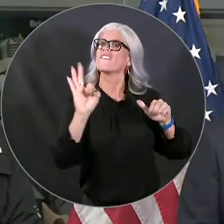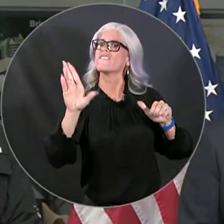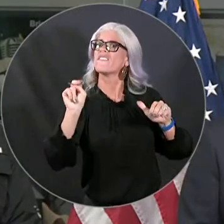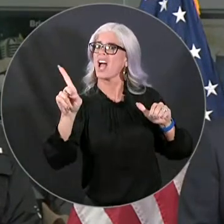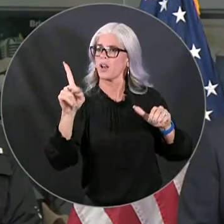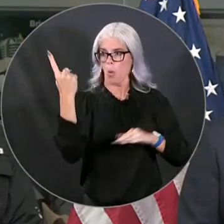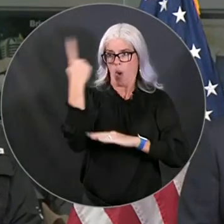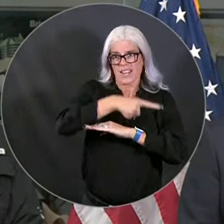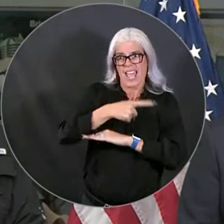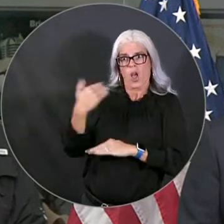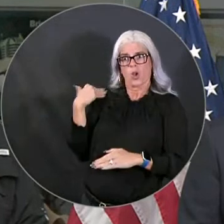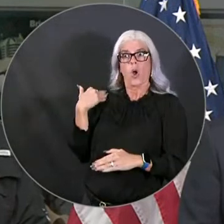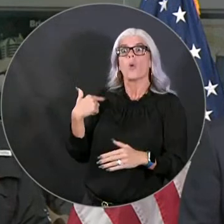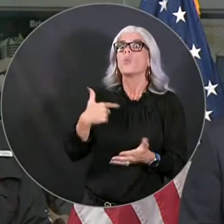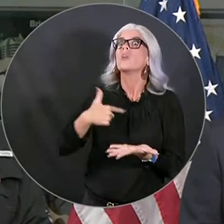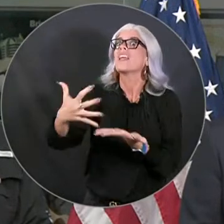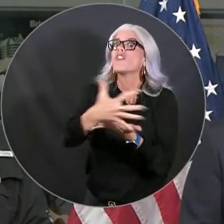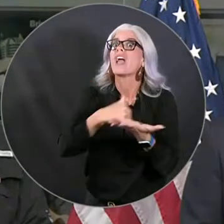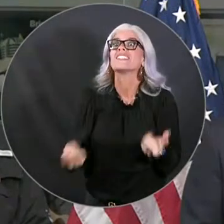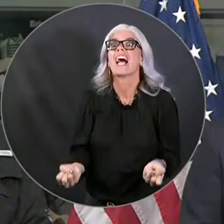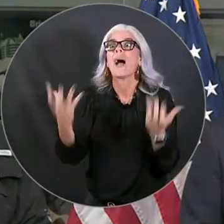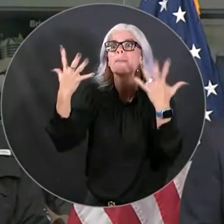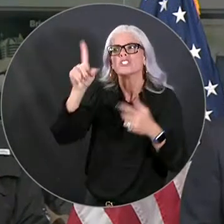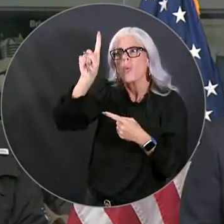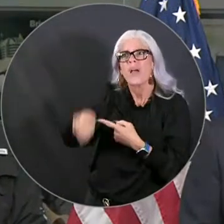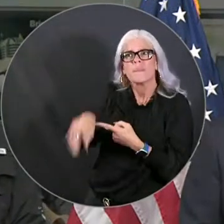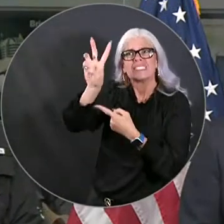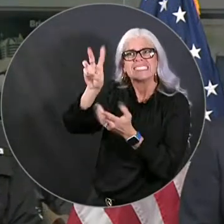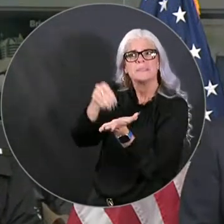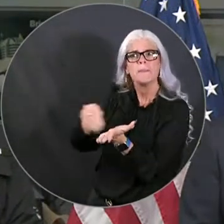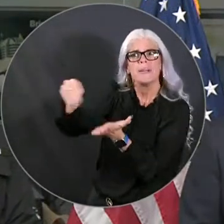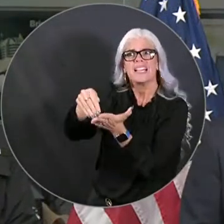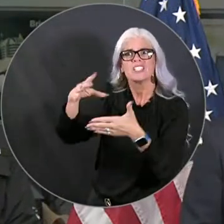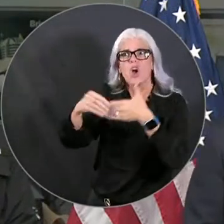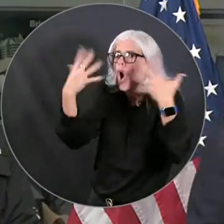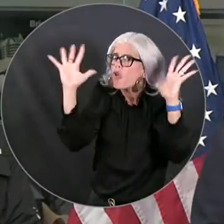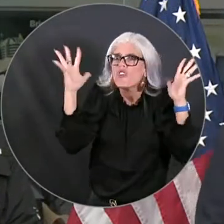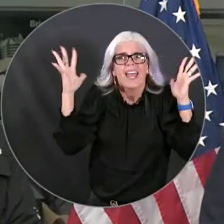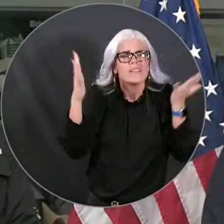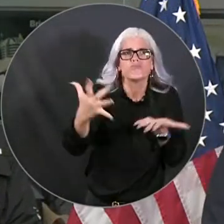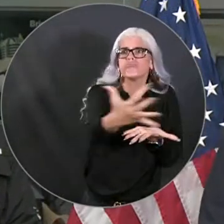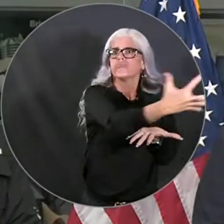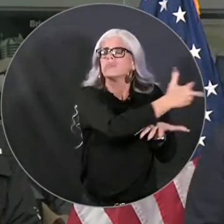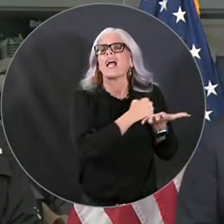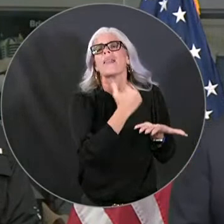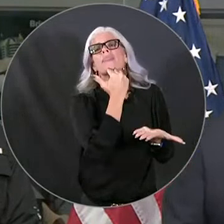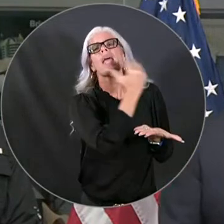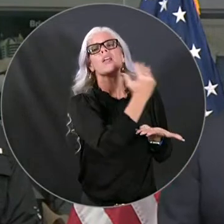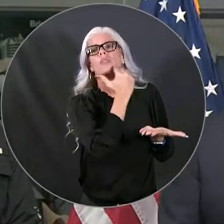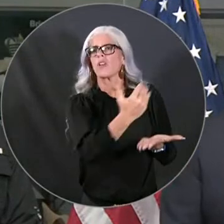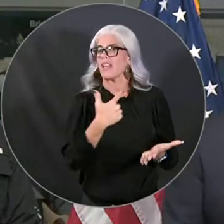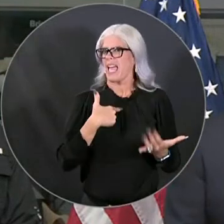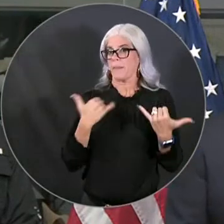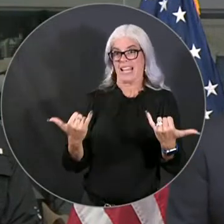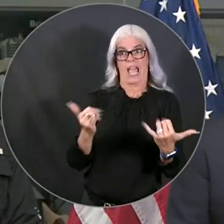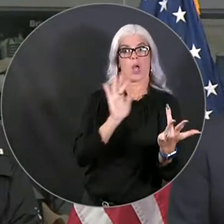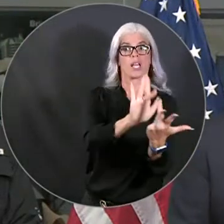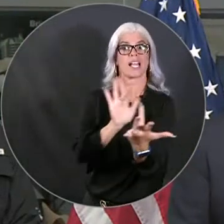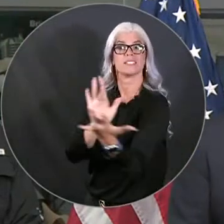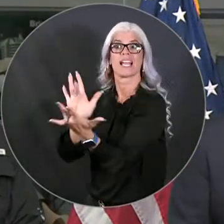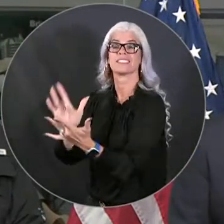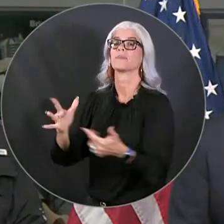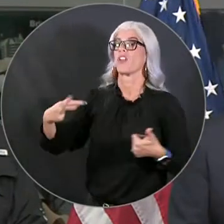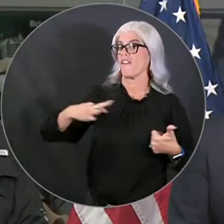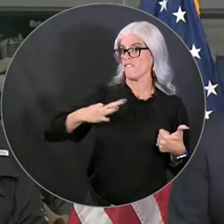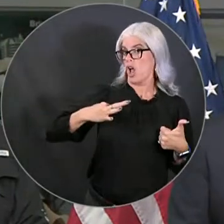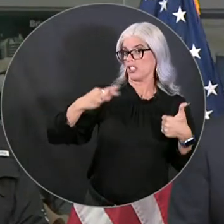million. I am in constant contact with two folks. One, the people of Volunteer Florida, to pledge that we are